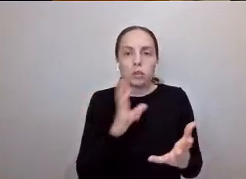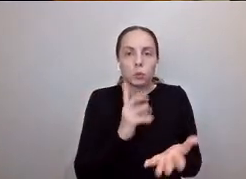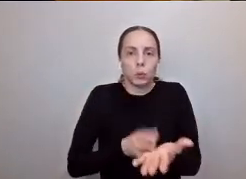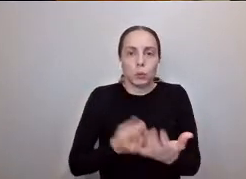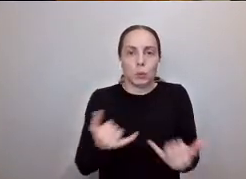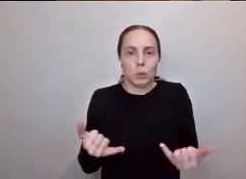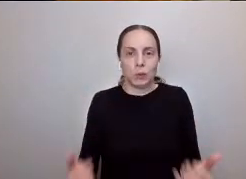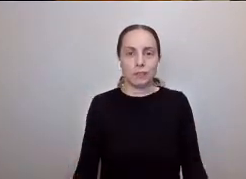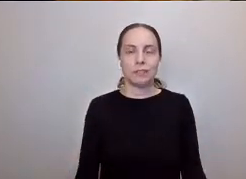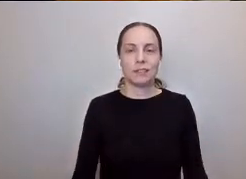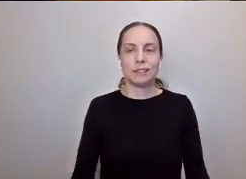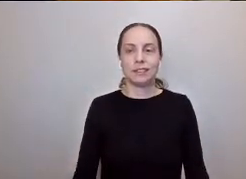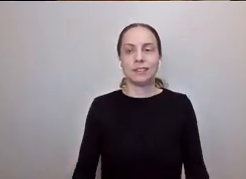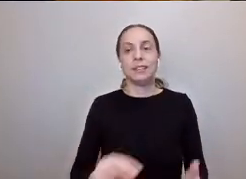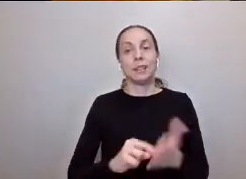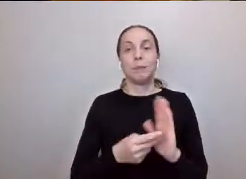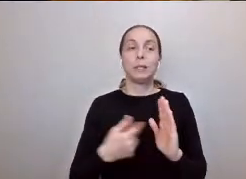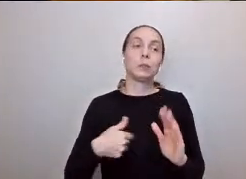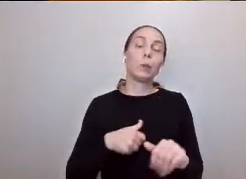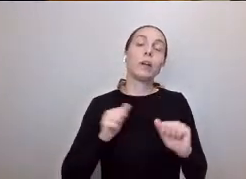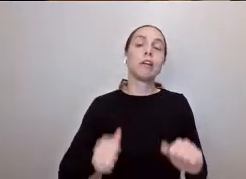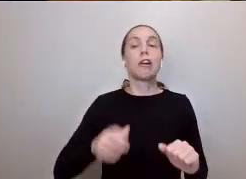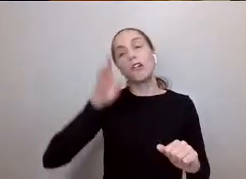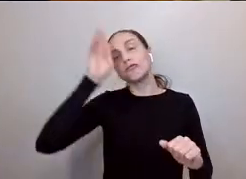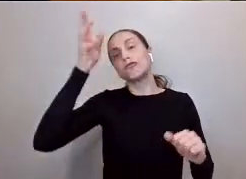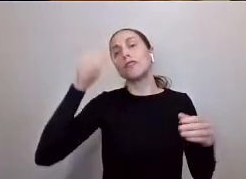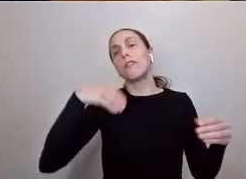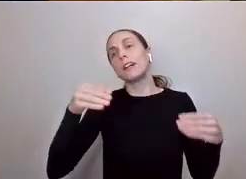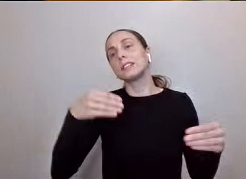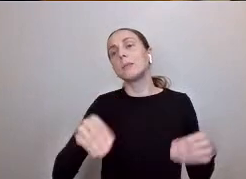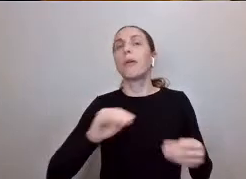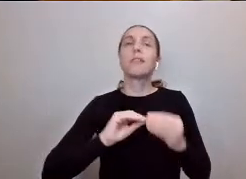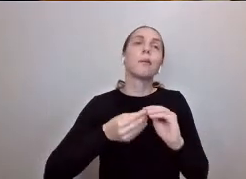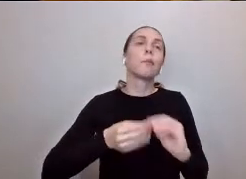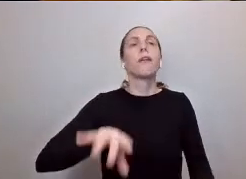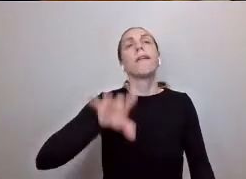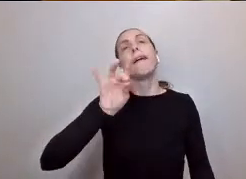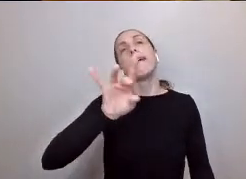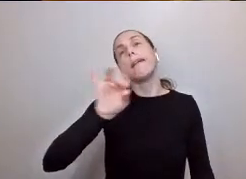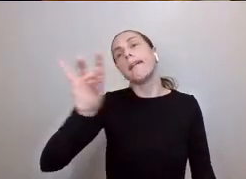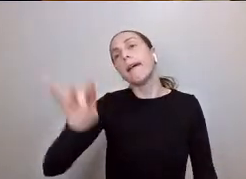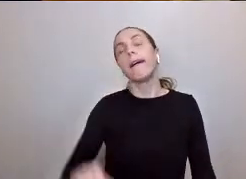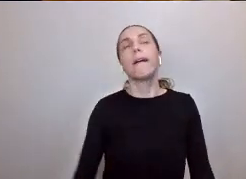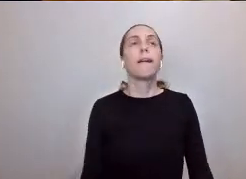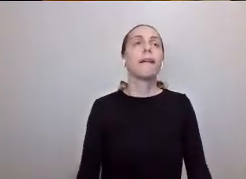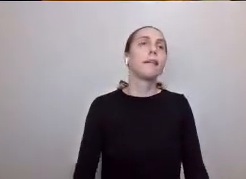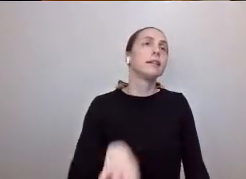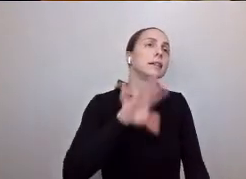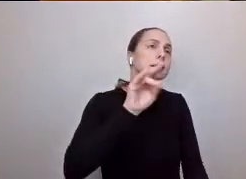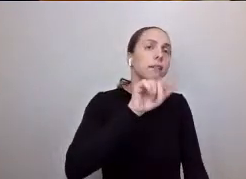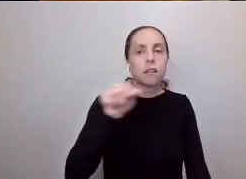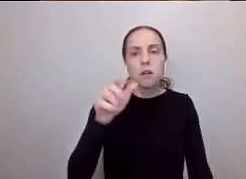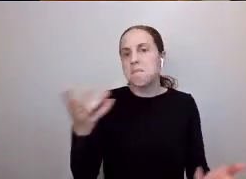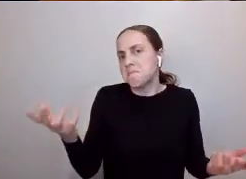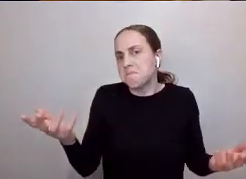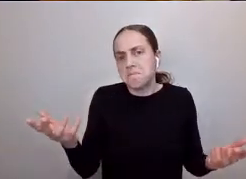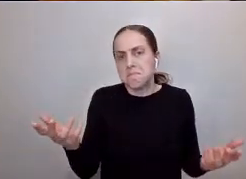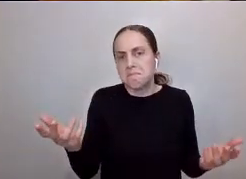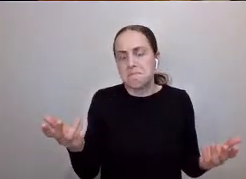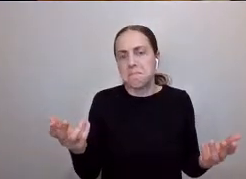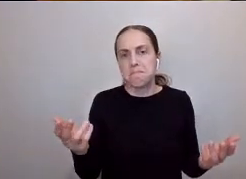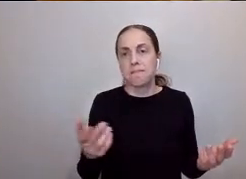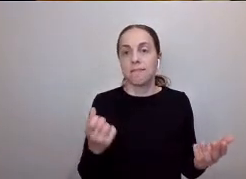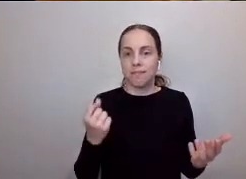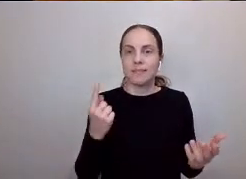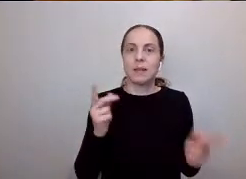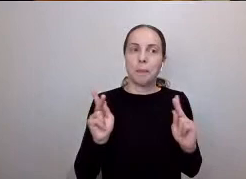imaginary number at 888 or whatever, because this is going to be the topic of conversation in budgeting